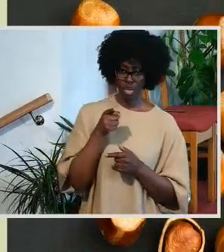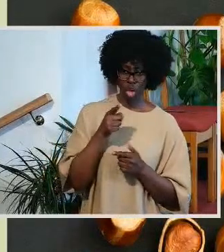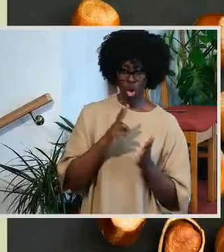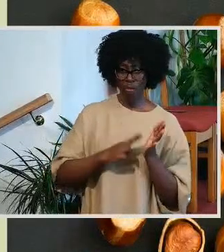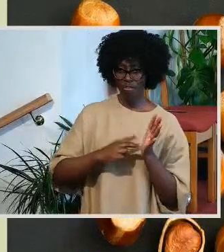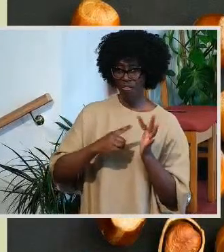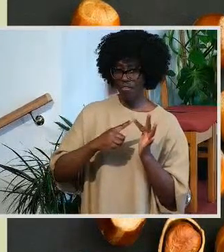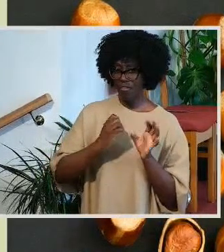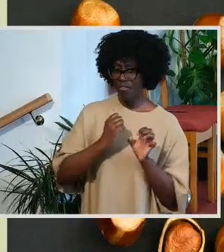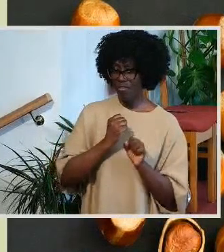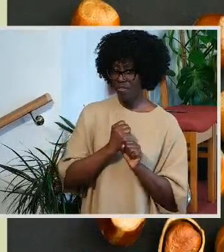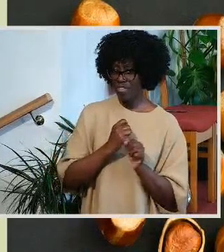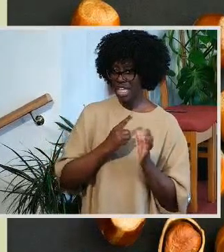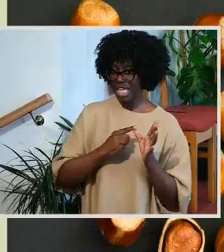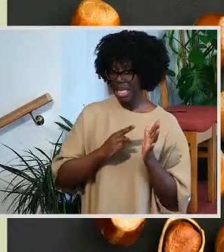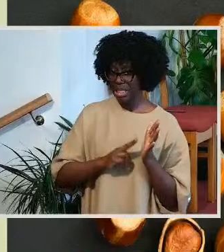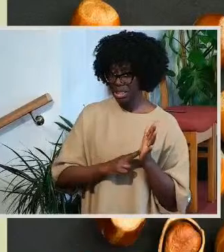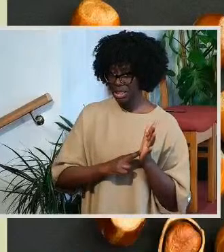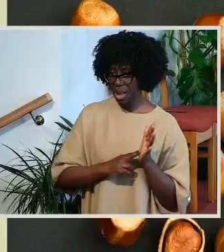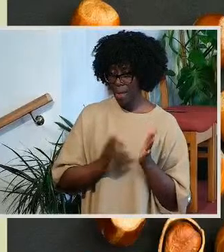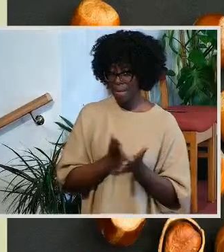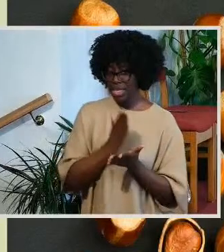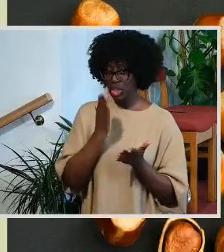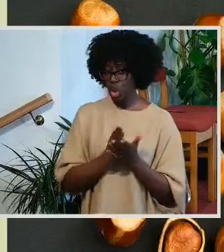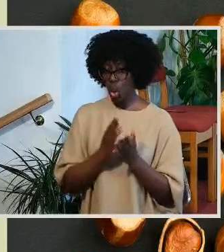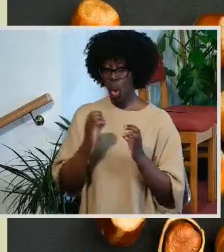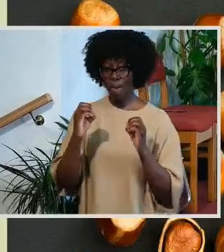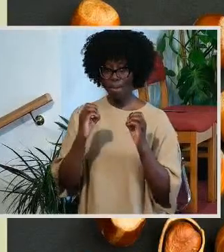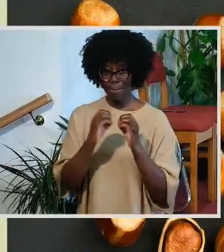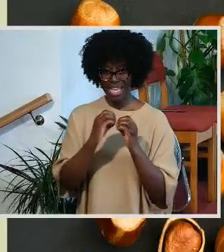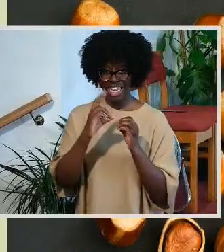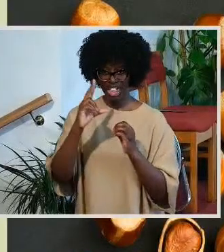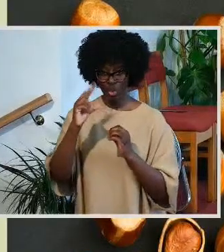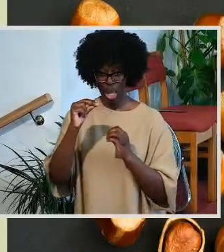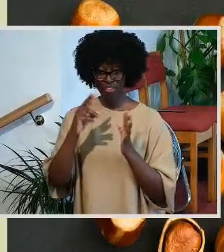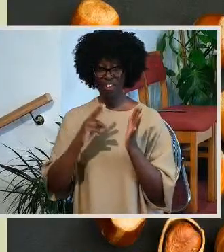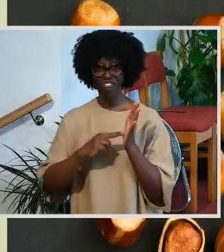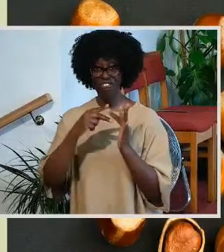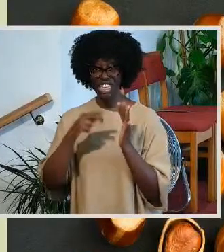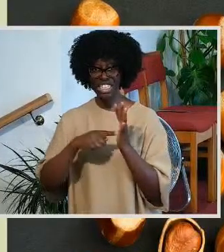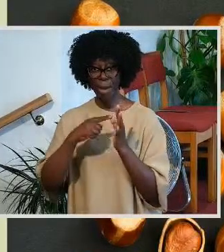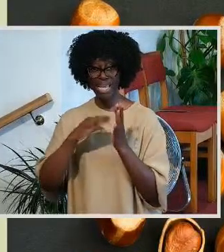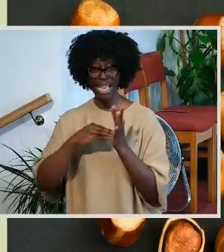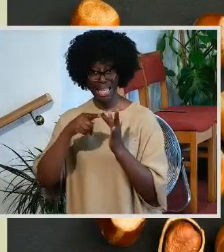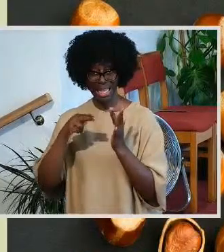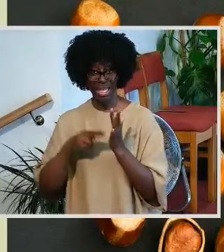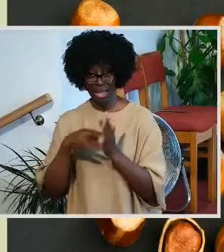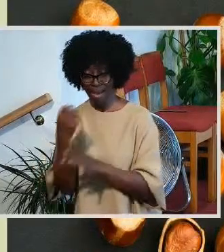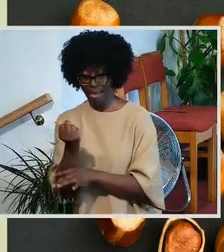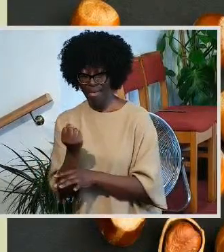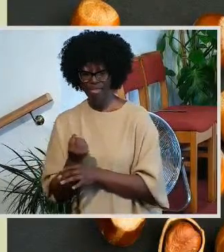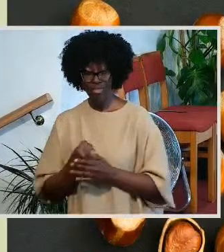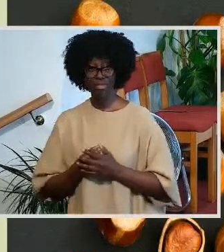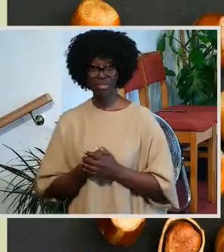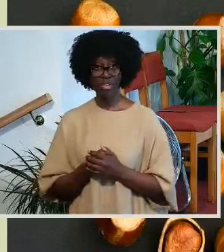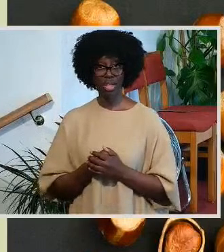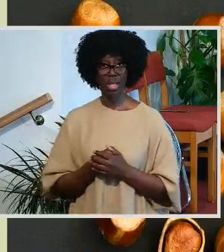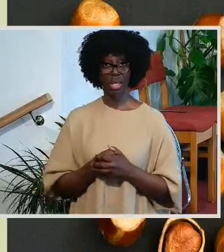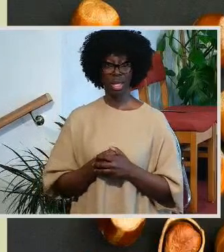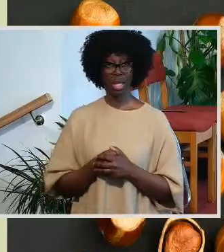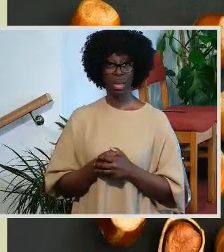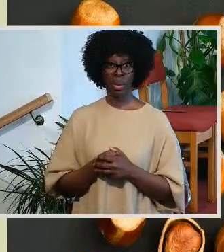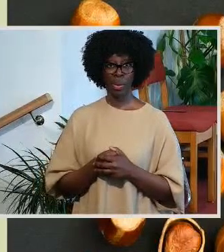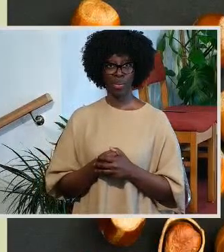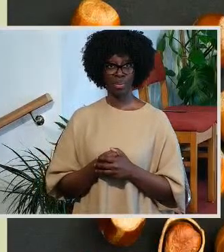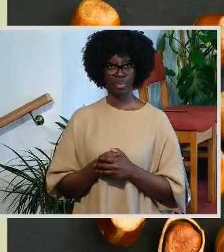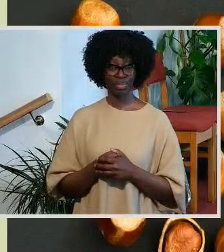sometimes you might need to get your B12 tested. You might have to get a vitamin supplement for B12. Some studies, and I know Dr.